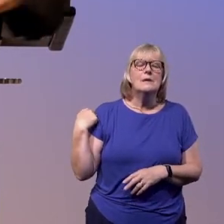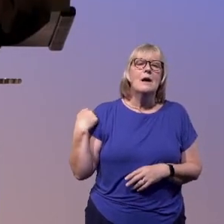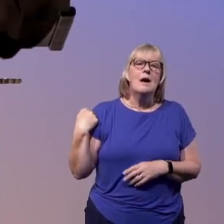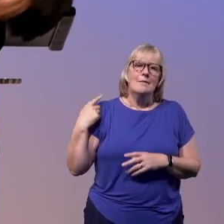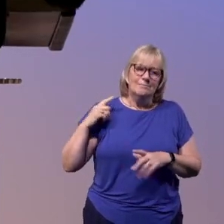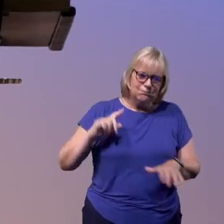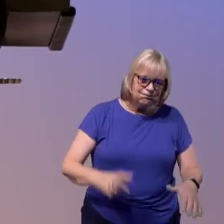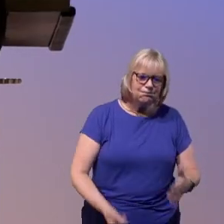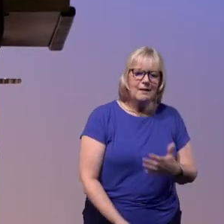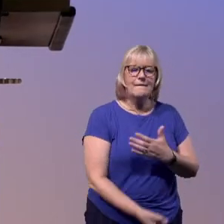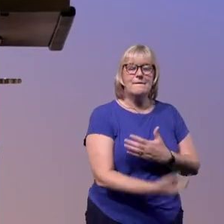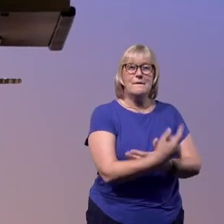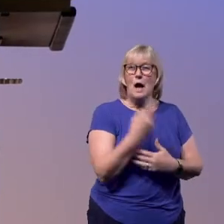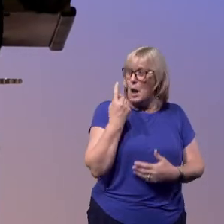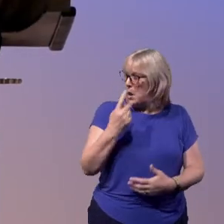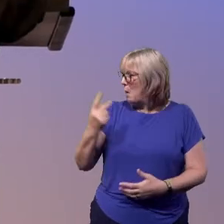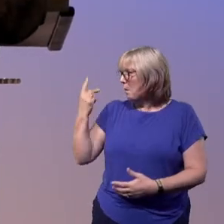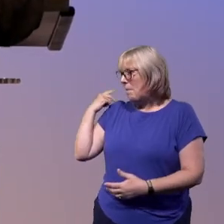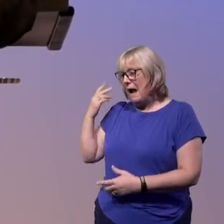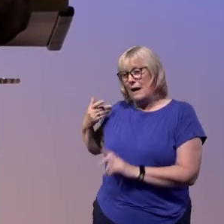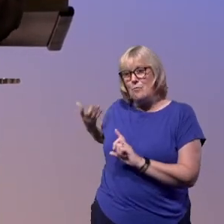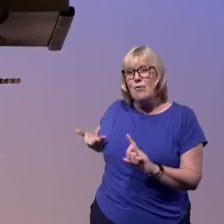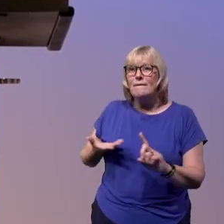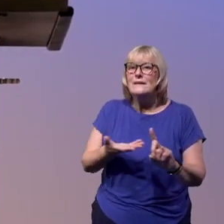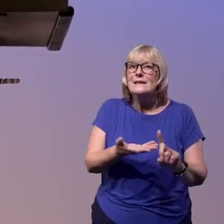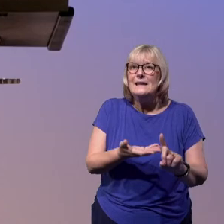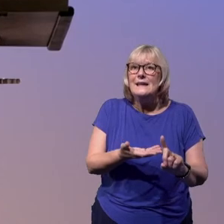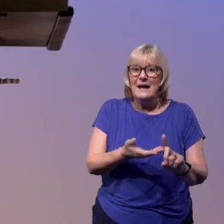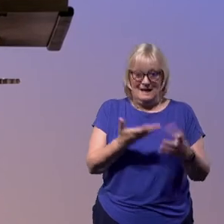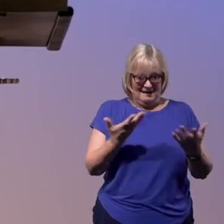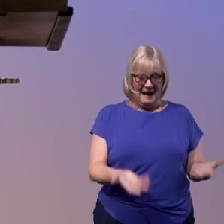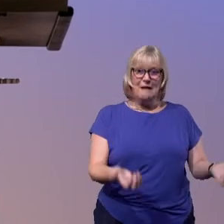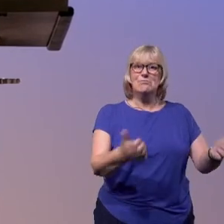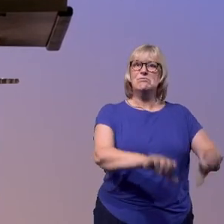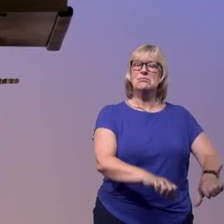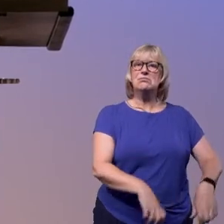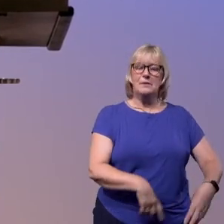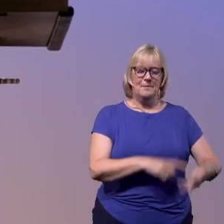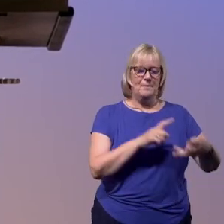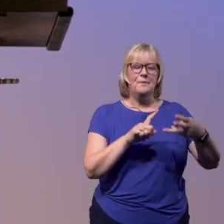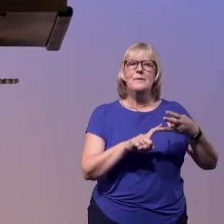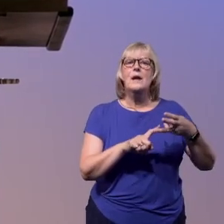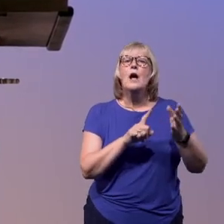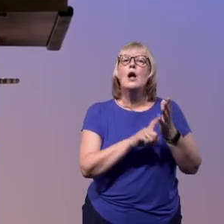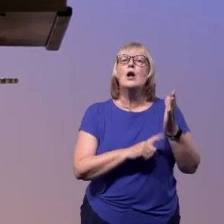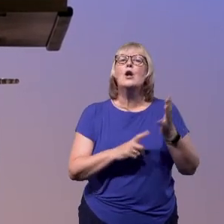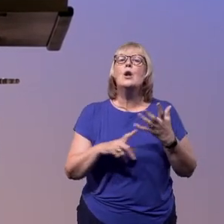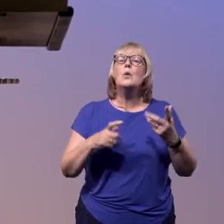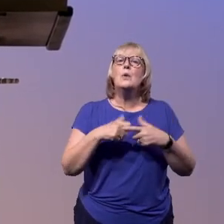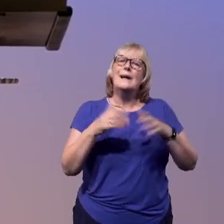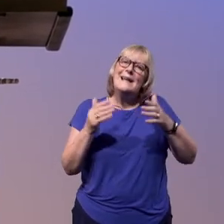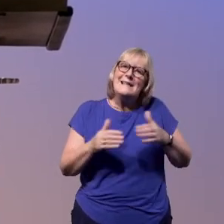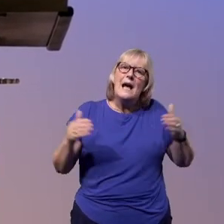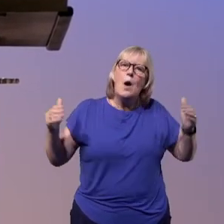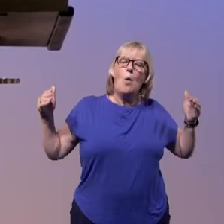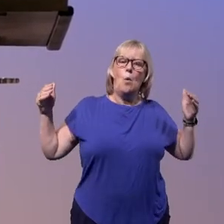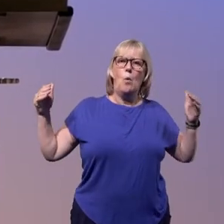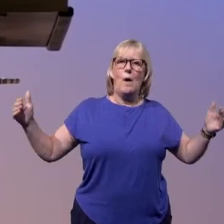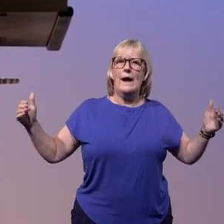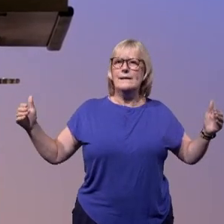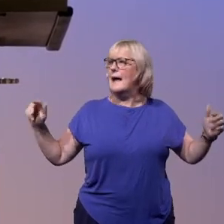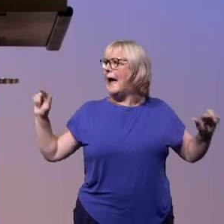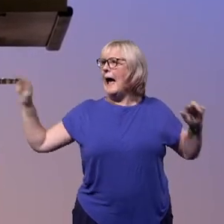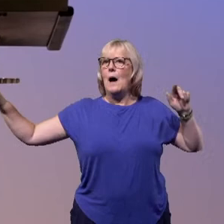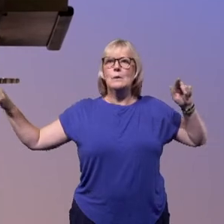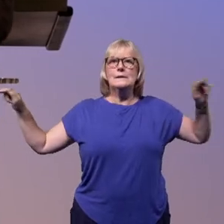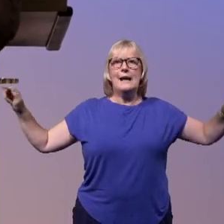your Messiah. Look back. Can't you see the prophecy fulfilled? Luke, how wide. So the outsider comes in.